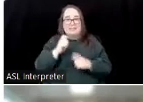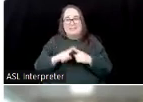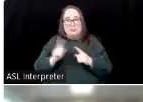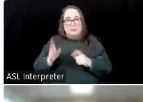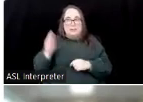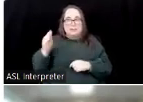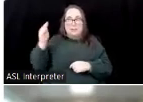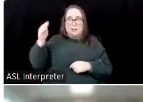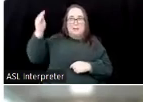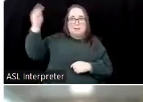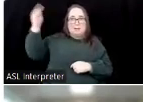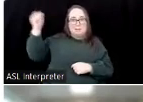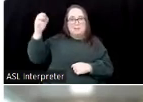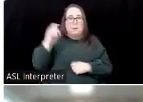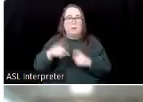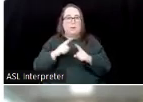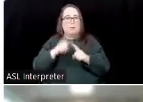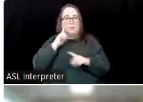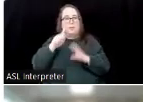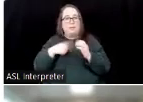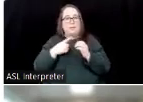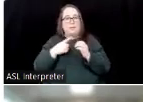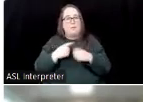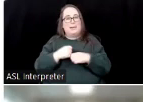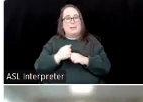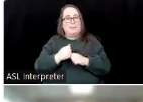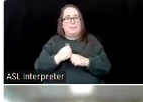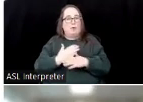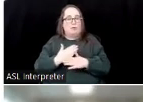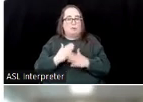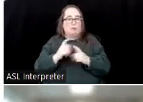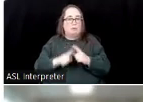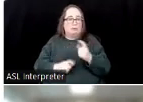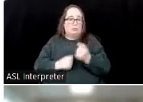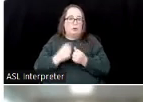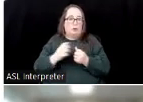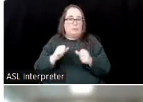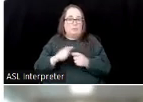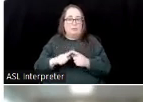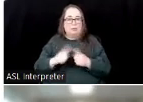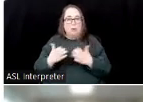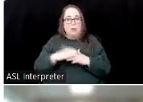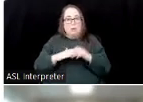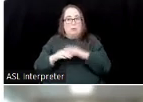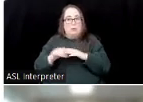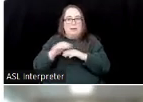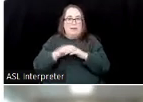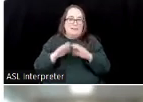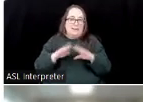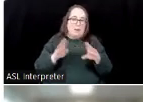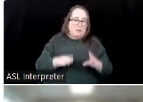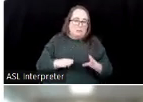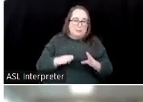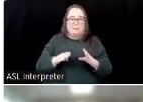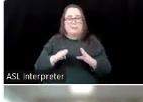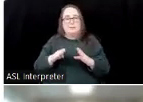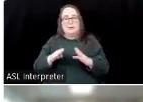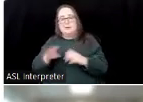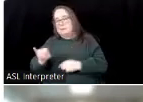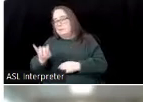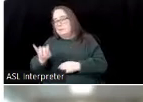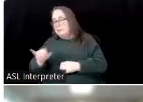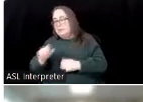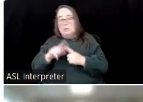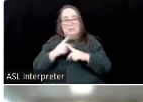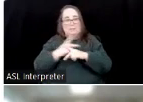escalated. So when you think of building partnerships to support your ability to braid the housing and subsidy, you need to map out